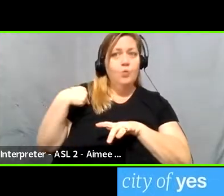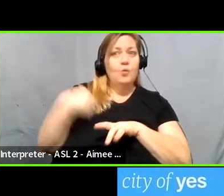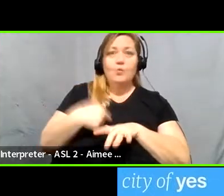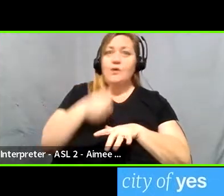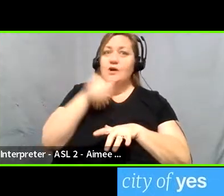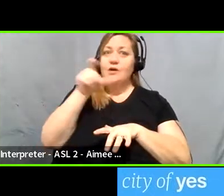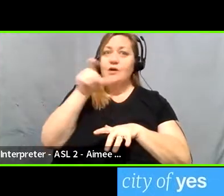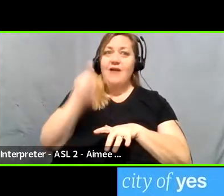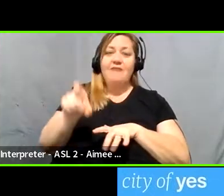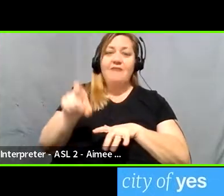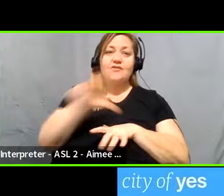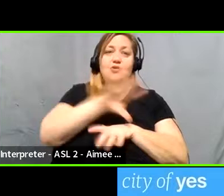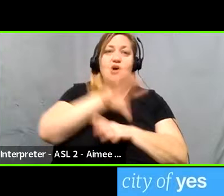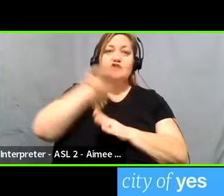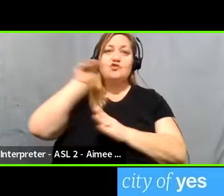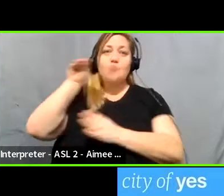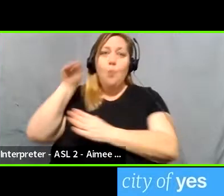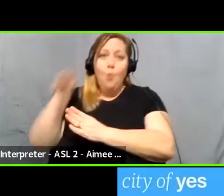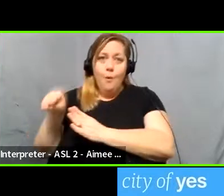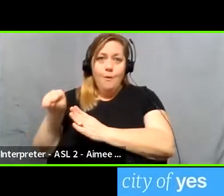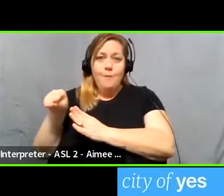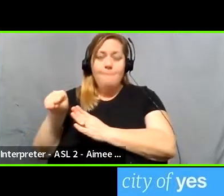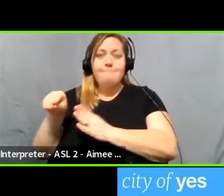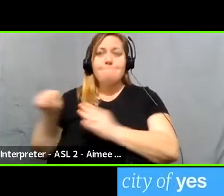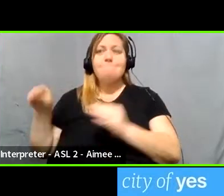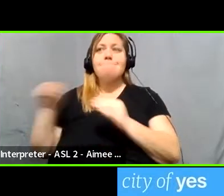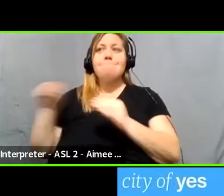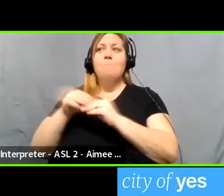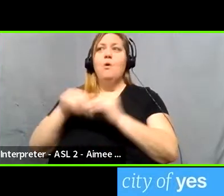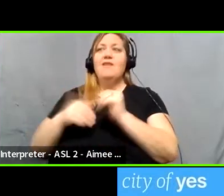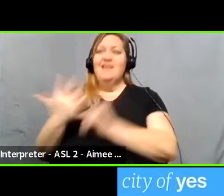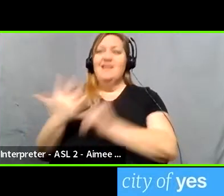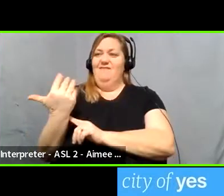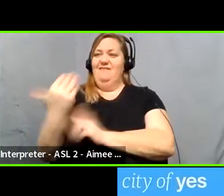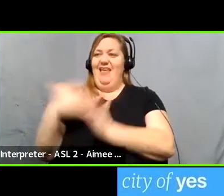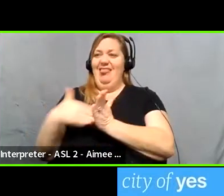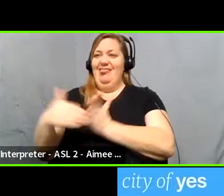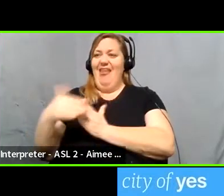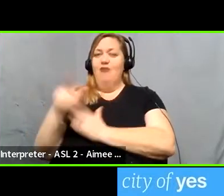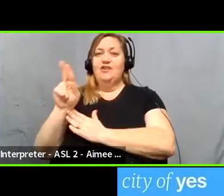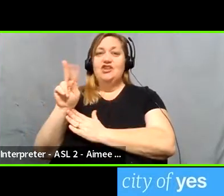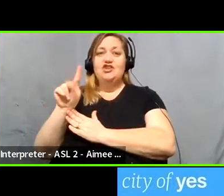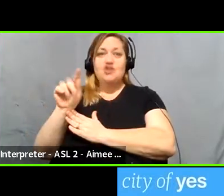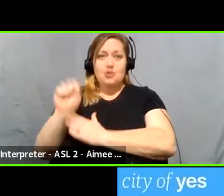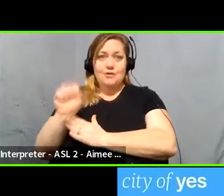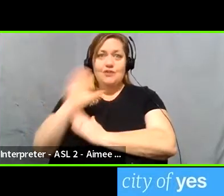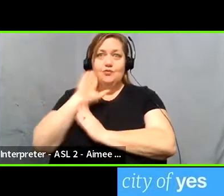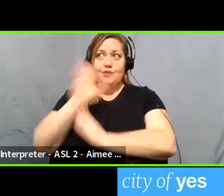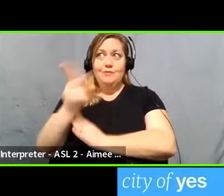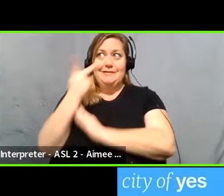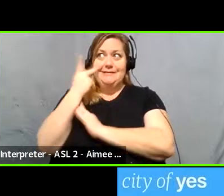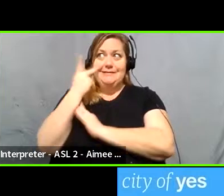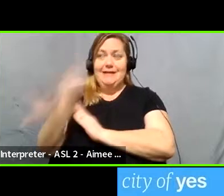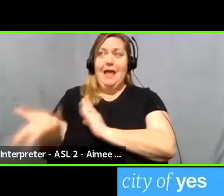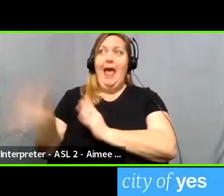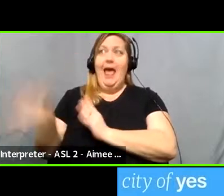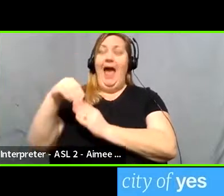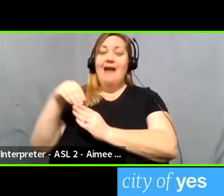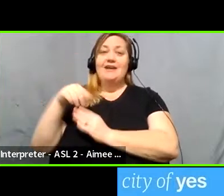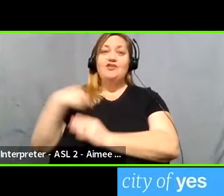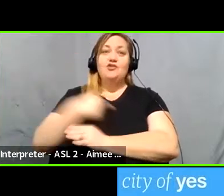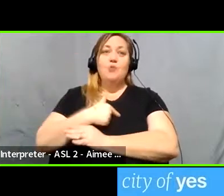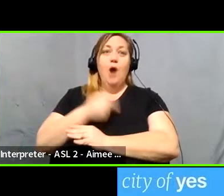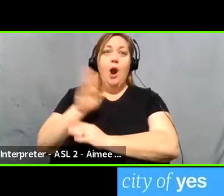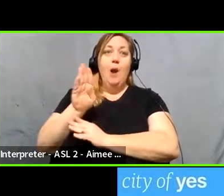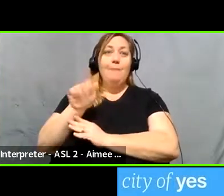to absorb any more than the 15,000 units we're going to see added to our barrier